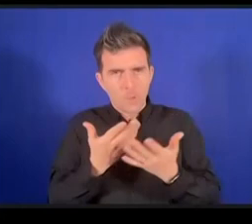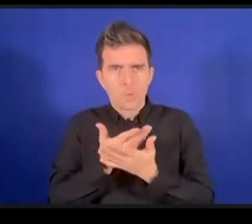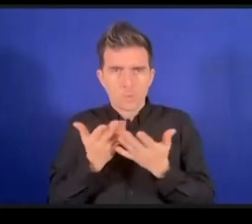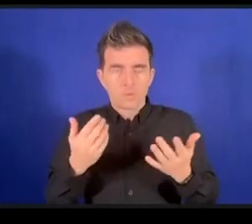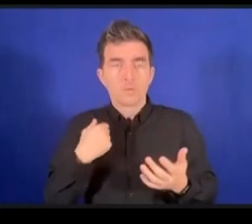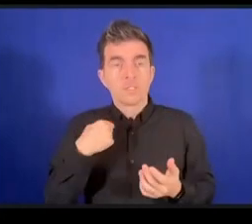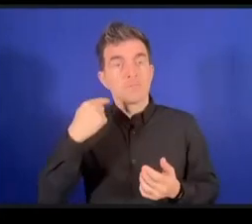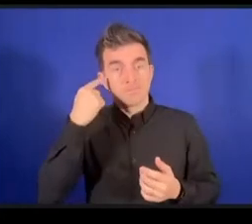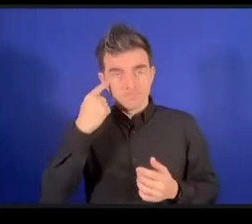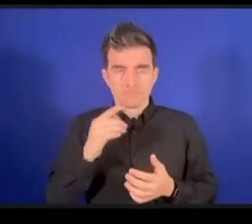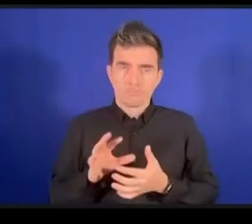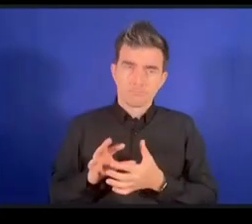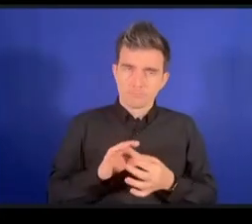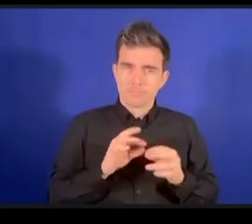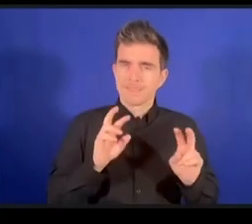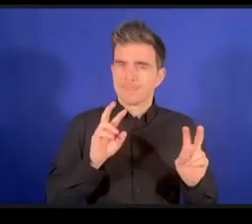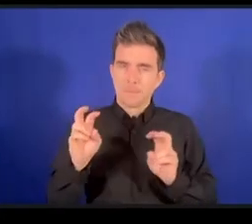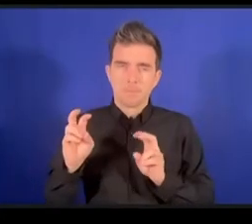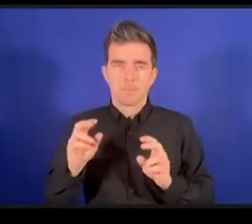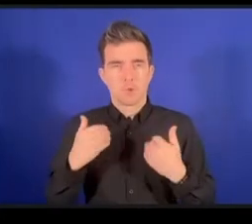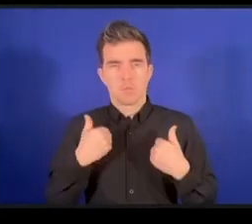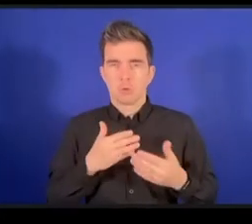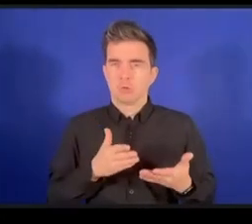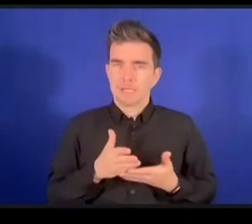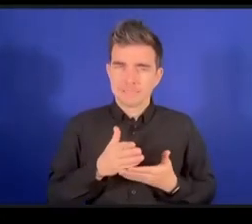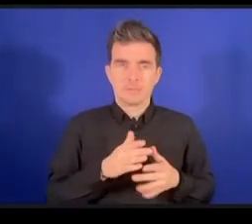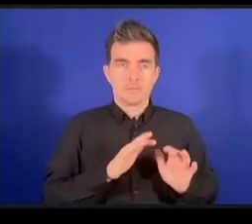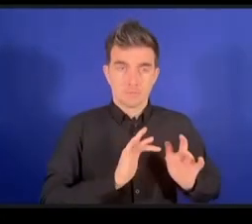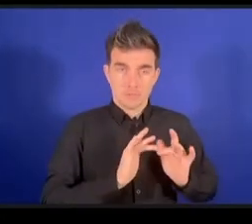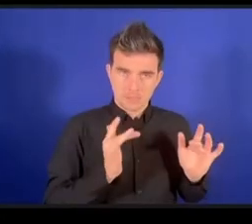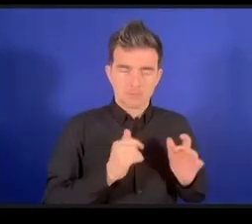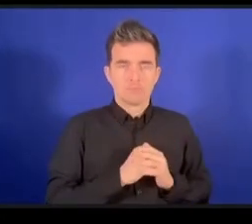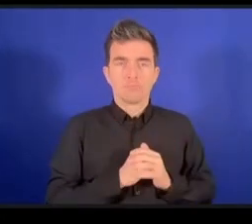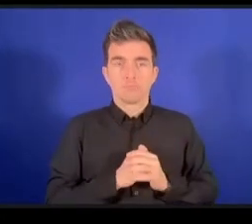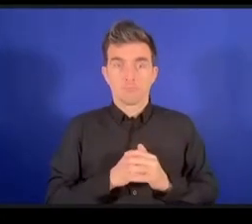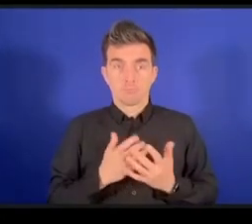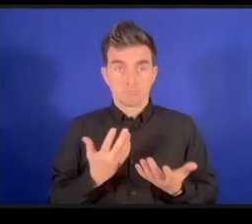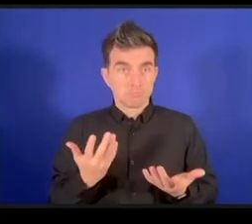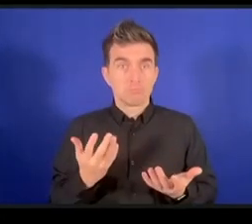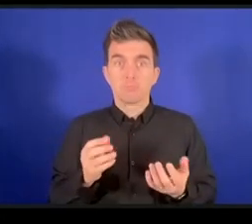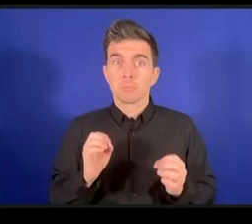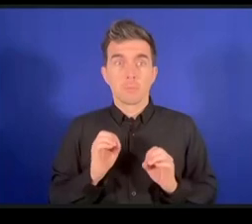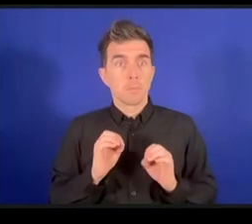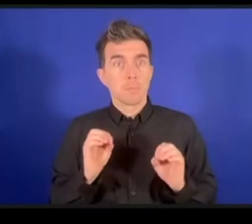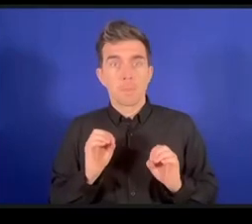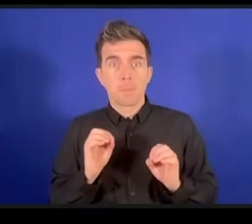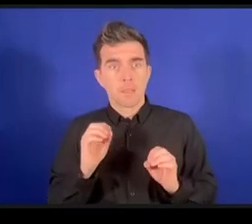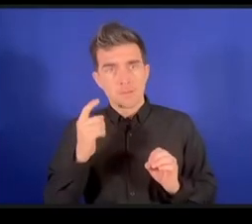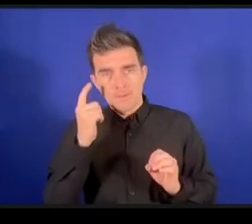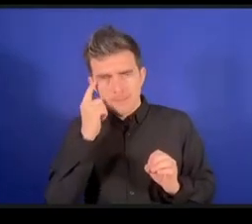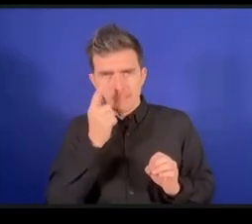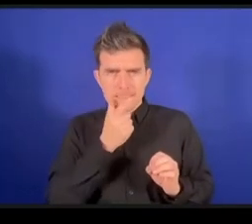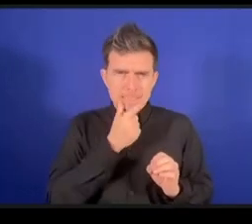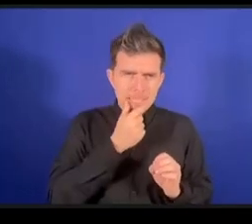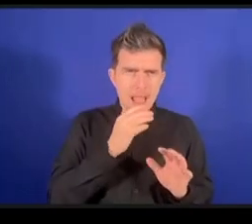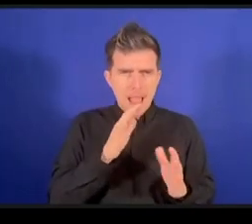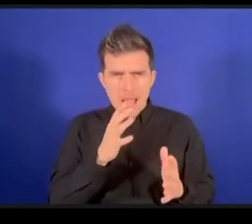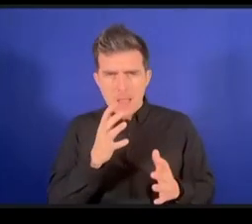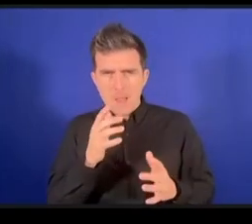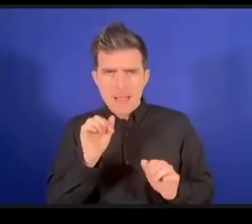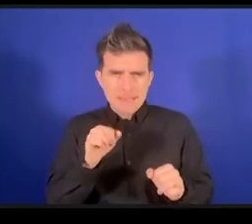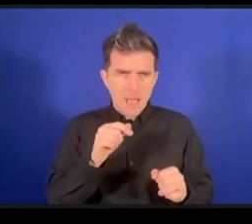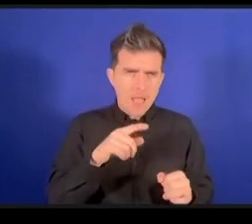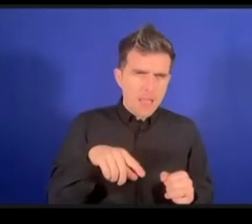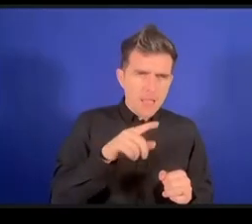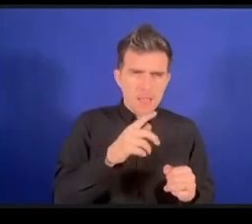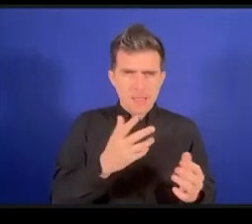fight for them, basically. So I think this project is very important. And we have created job map for 9 sectors. This is in it, and we'll work through the